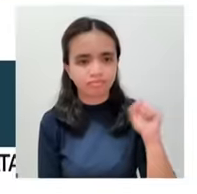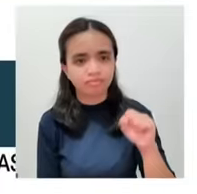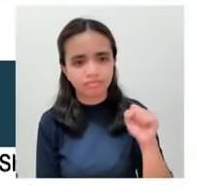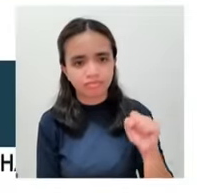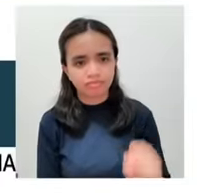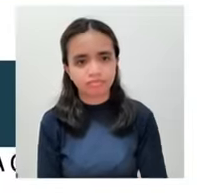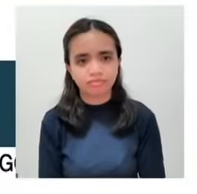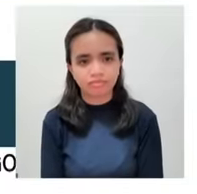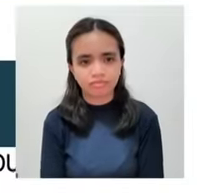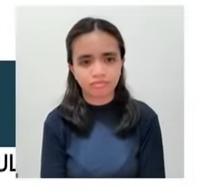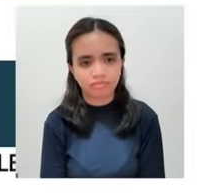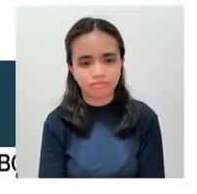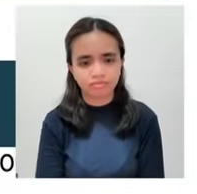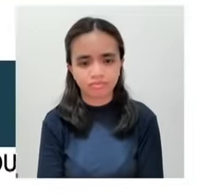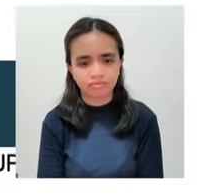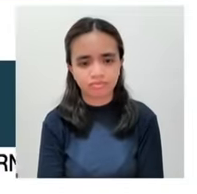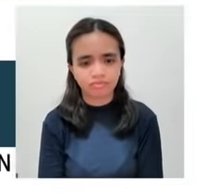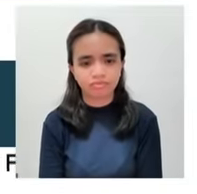Mm-hmm.